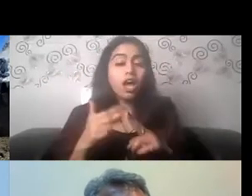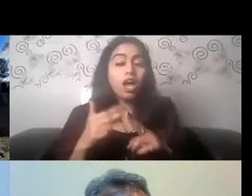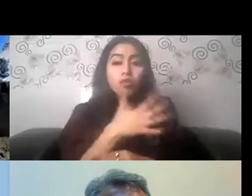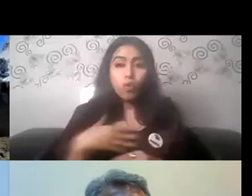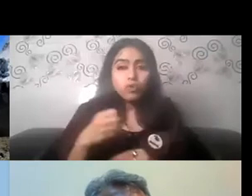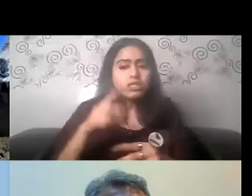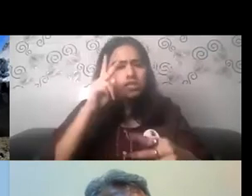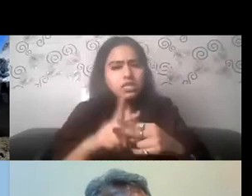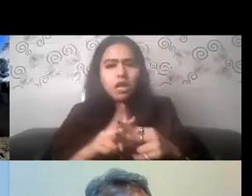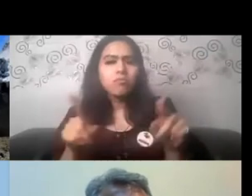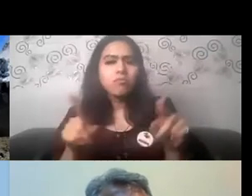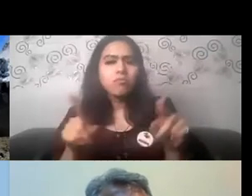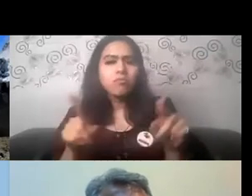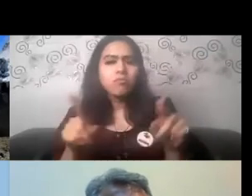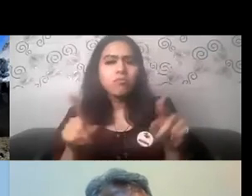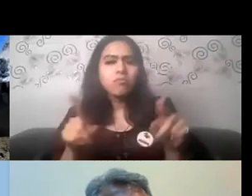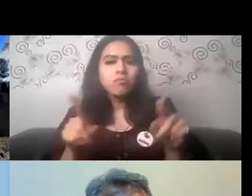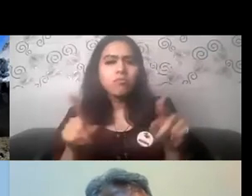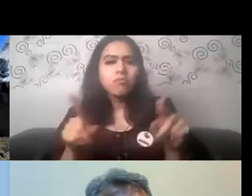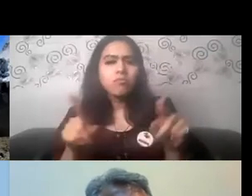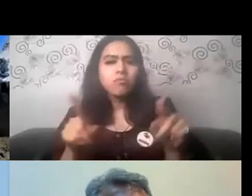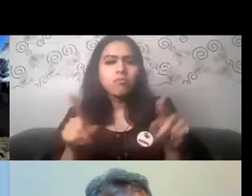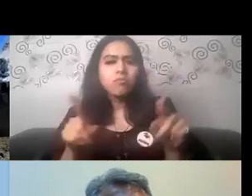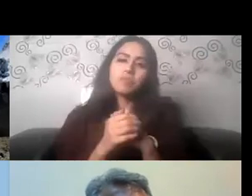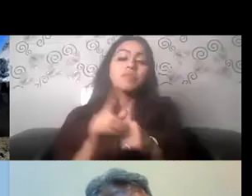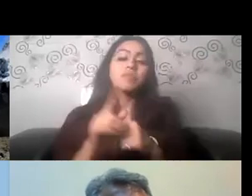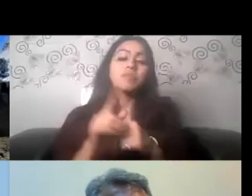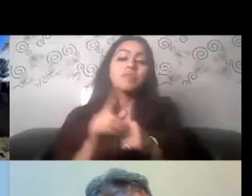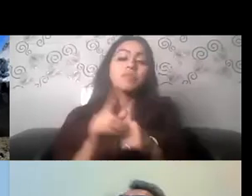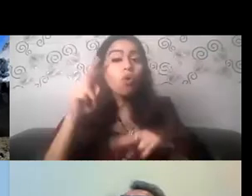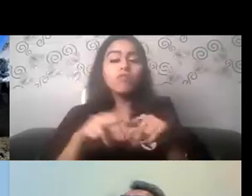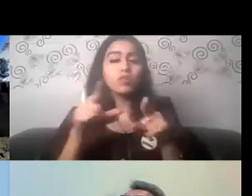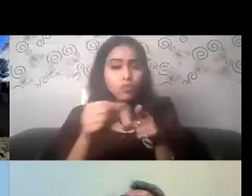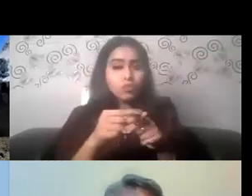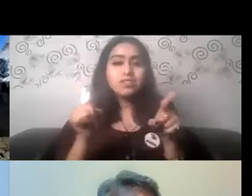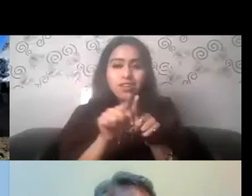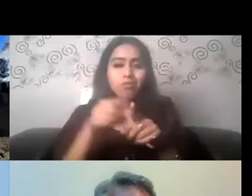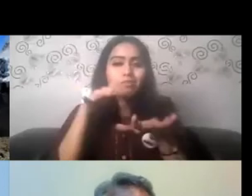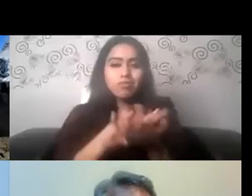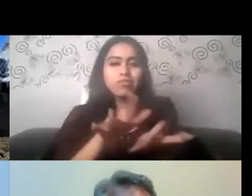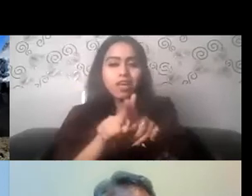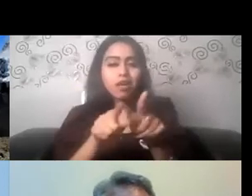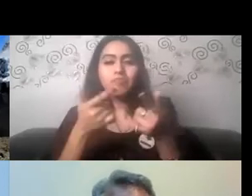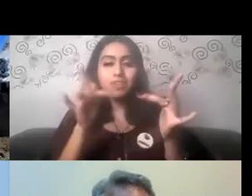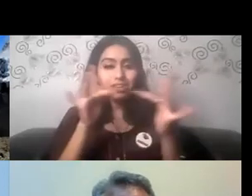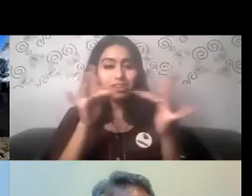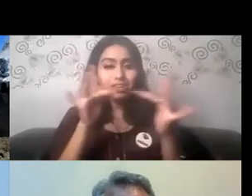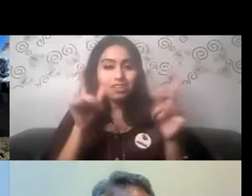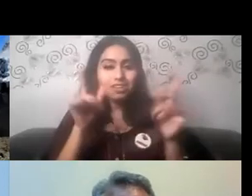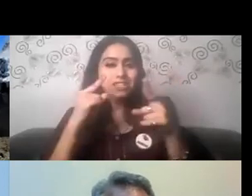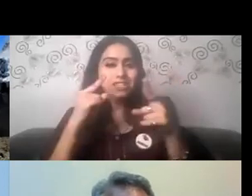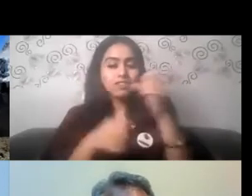still needing to be won over, the of doing an inclusive way. One thing that we stress very